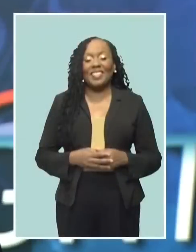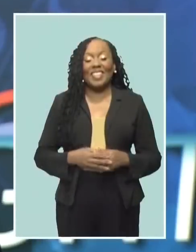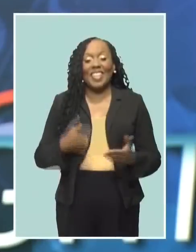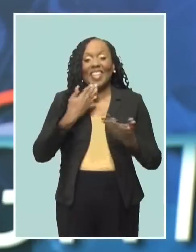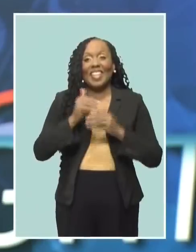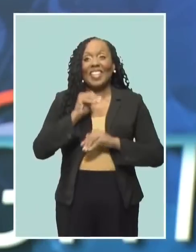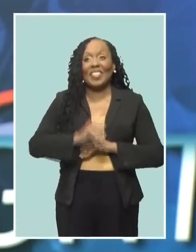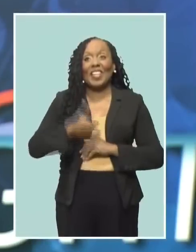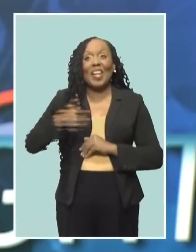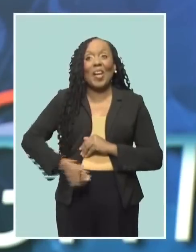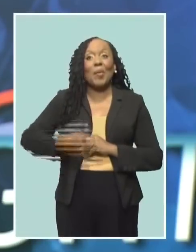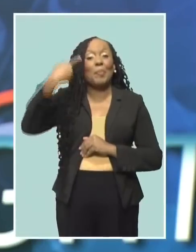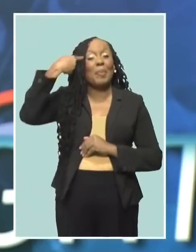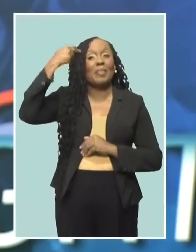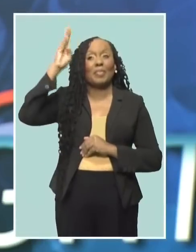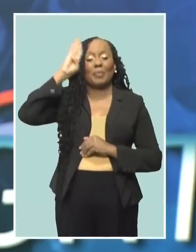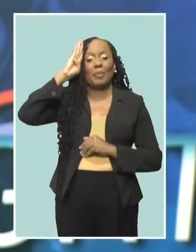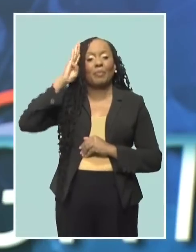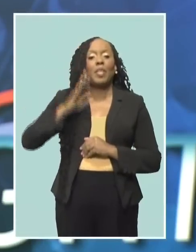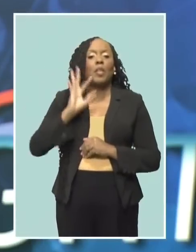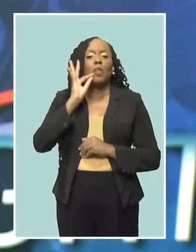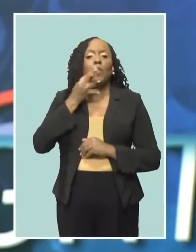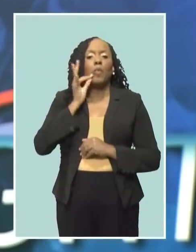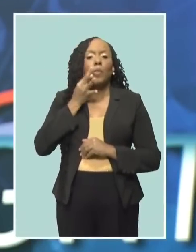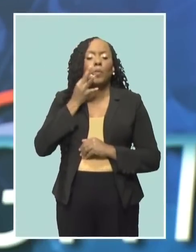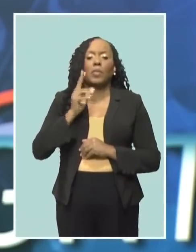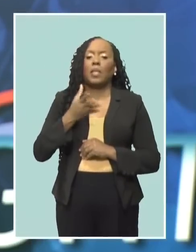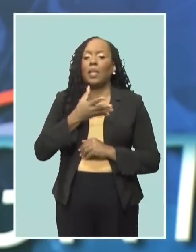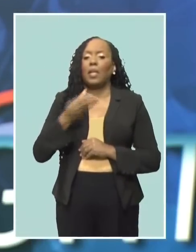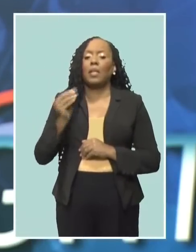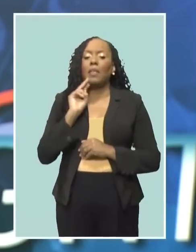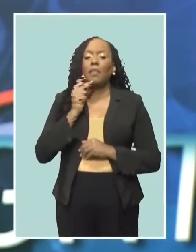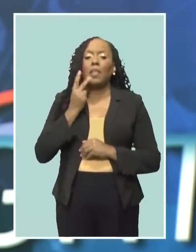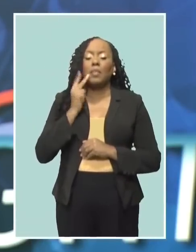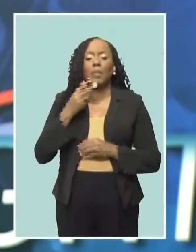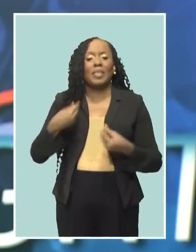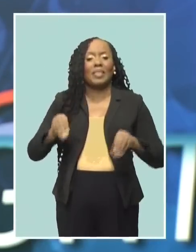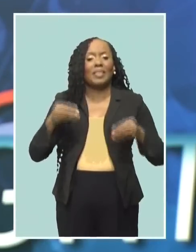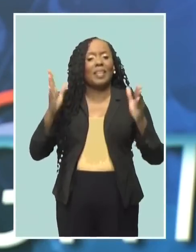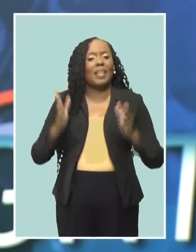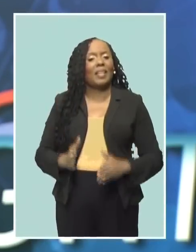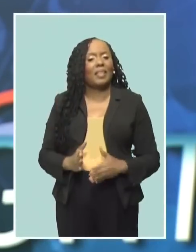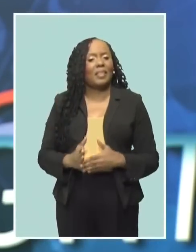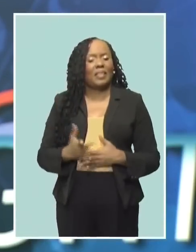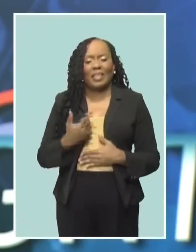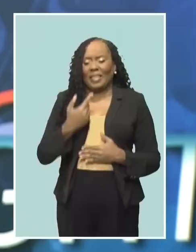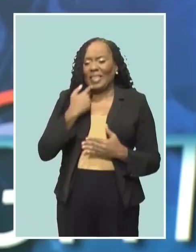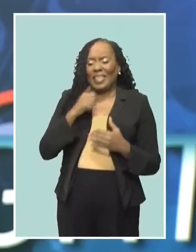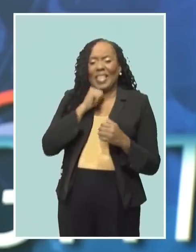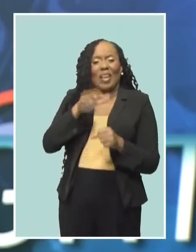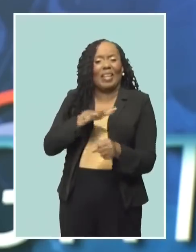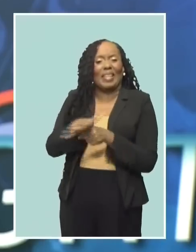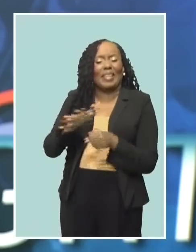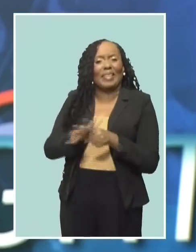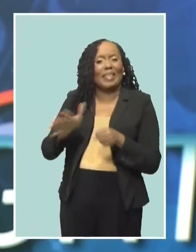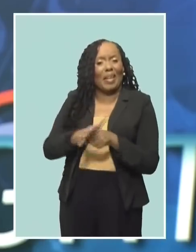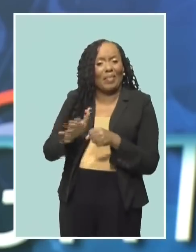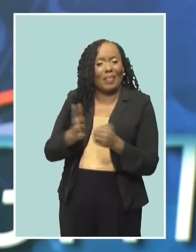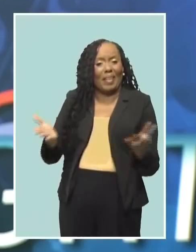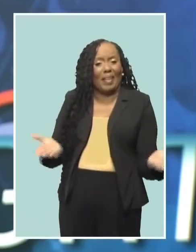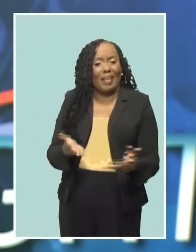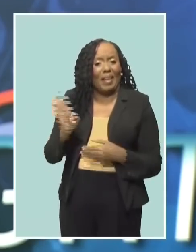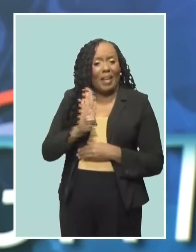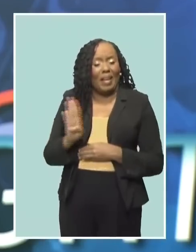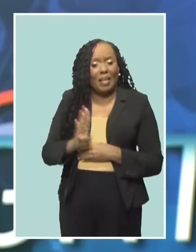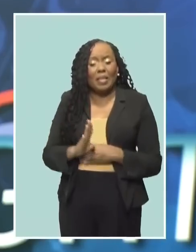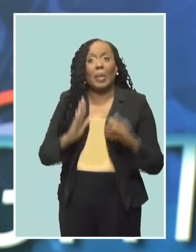Good evening, I'm Pearson Boeing. Fruit and vegetable vendors are feeling the impact of the produce shortages on the island and are hoping